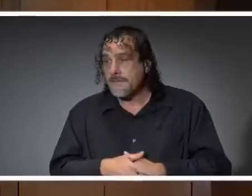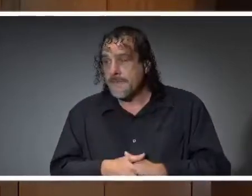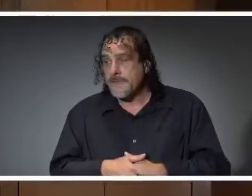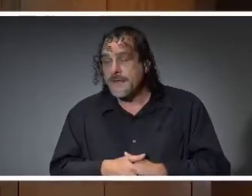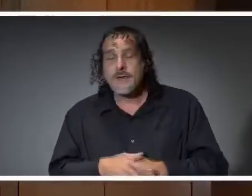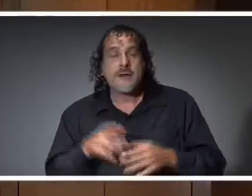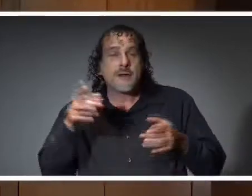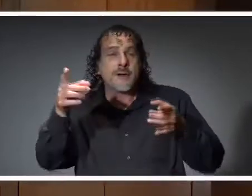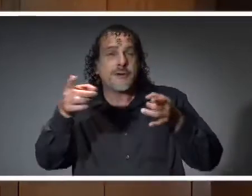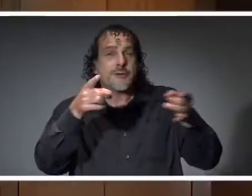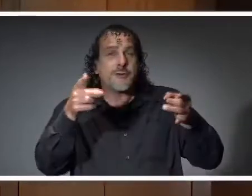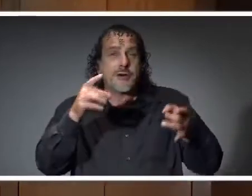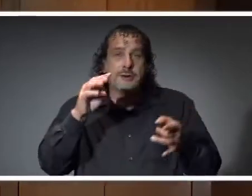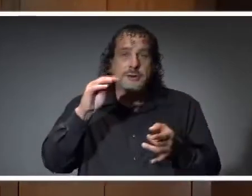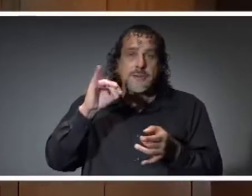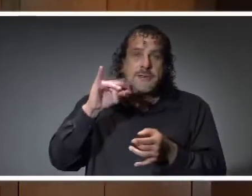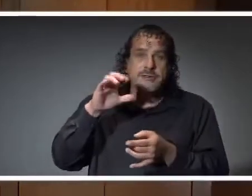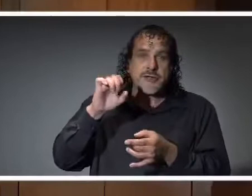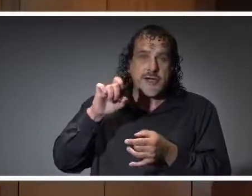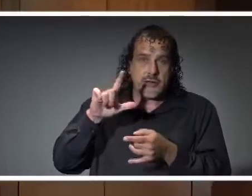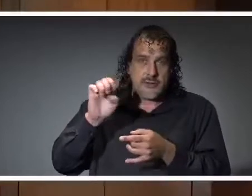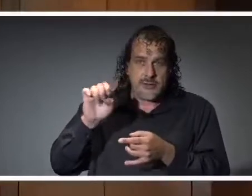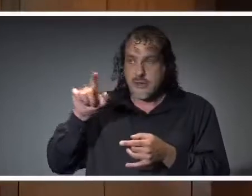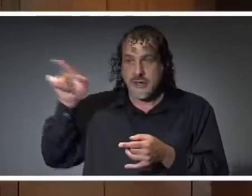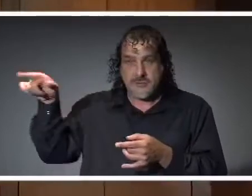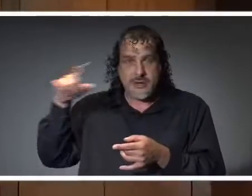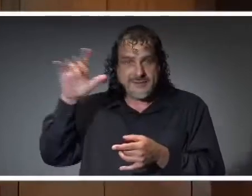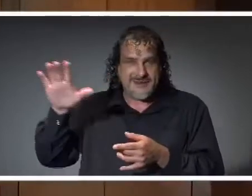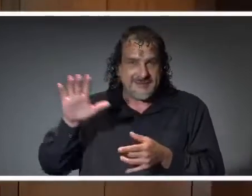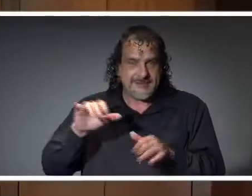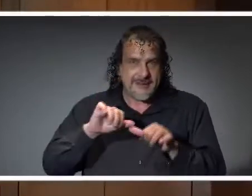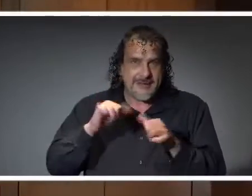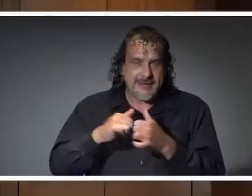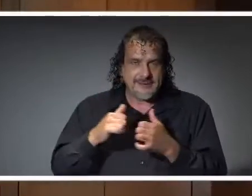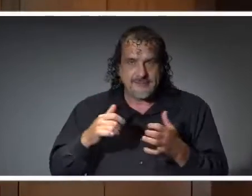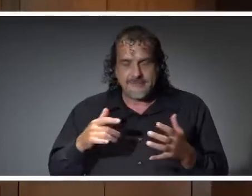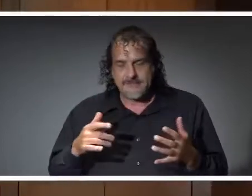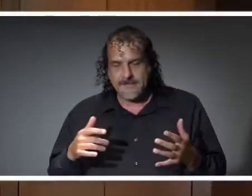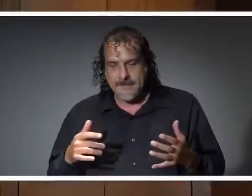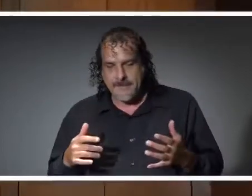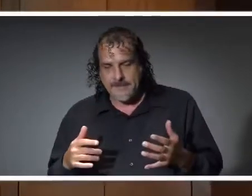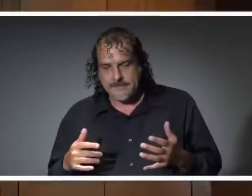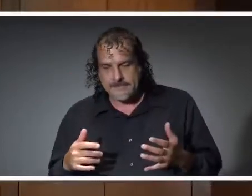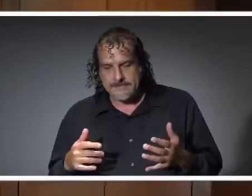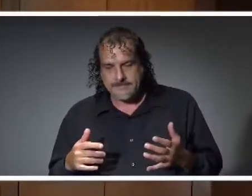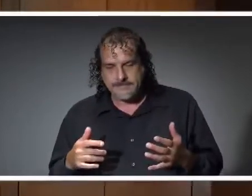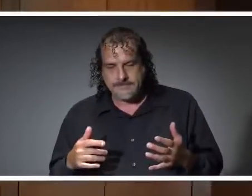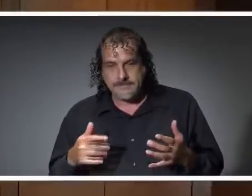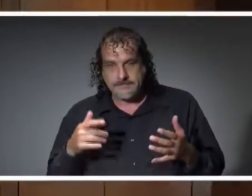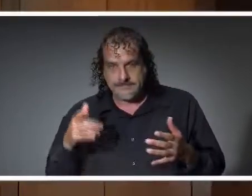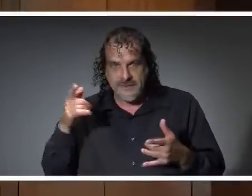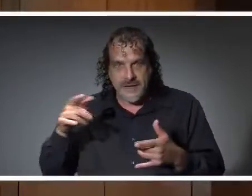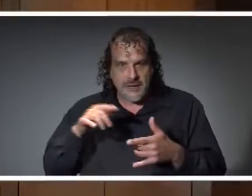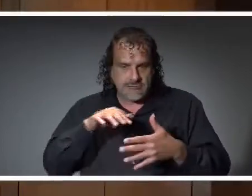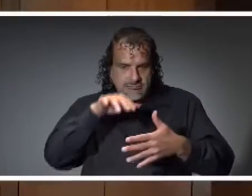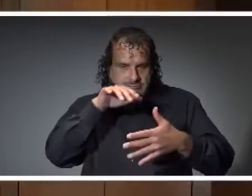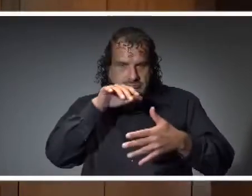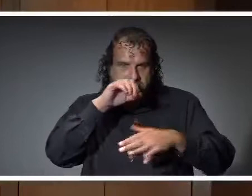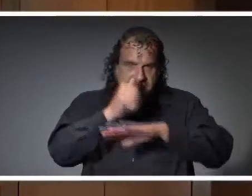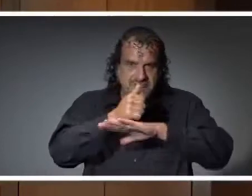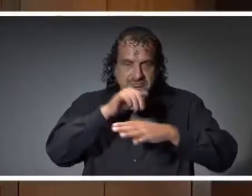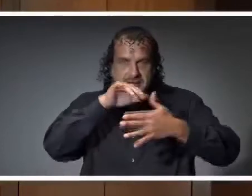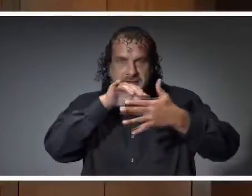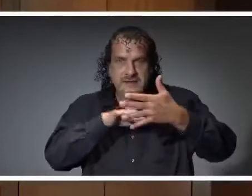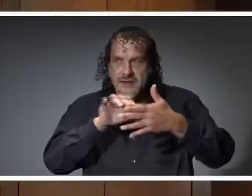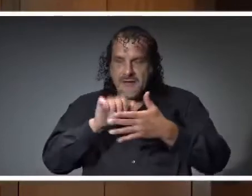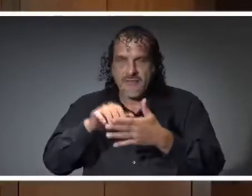Director Michelle, since his agency did do the study that was discussed, and